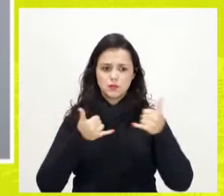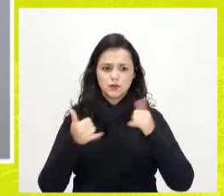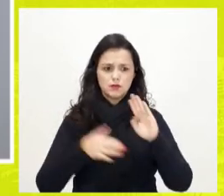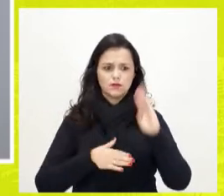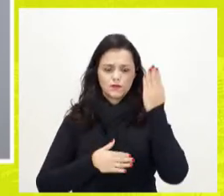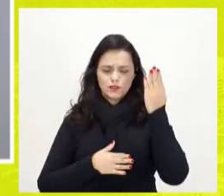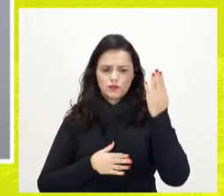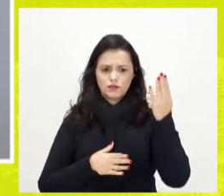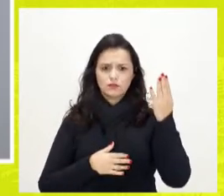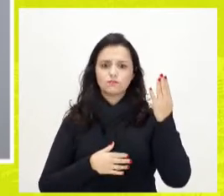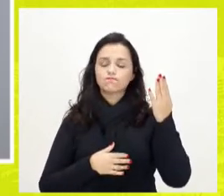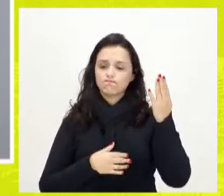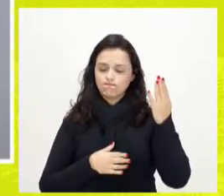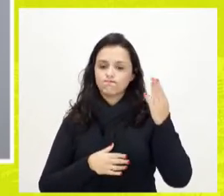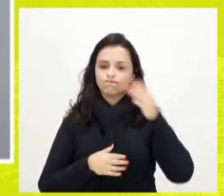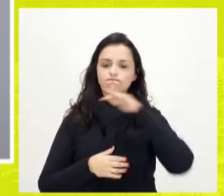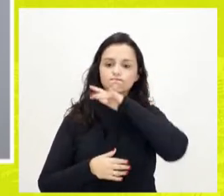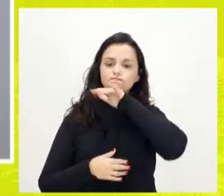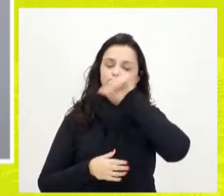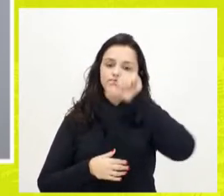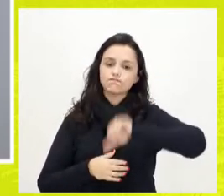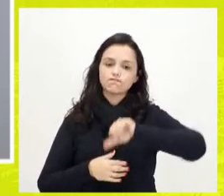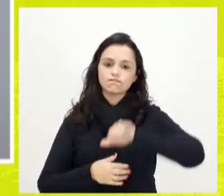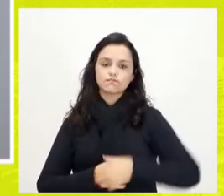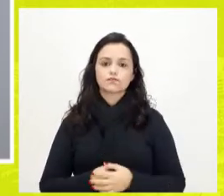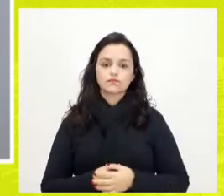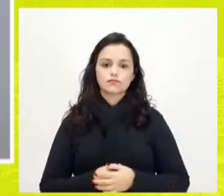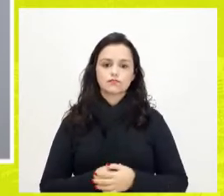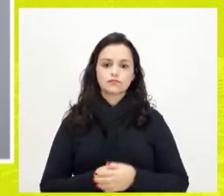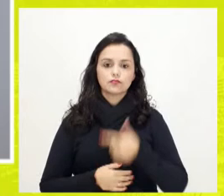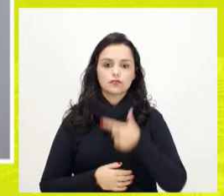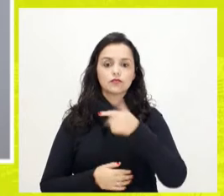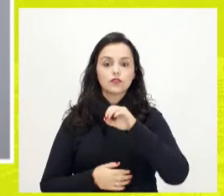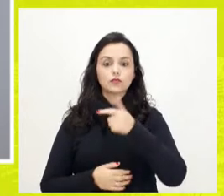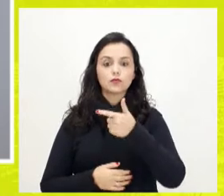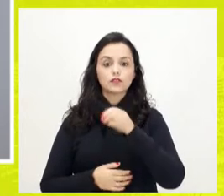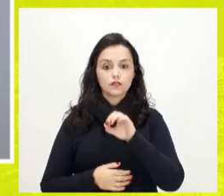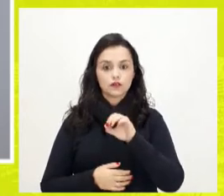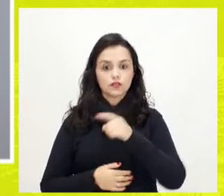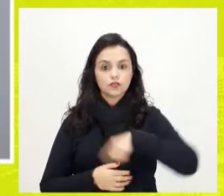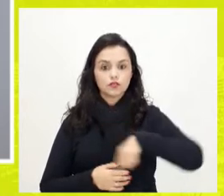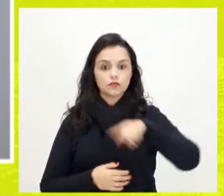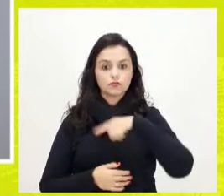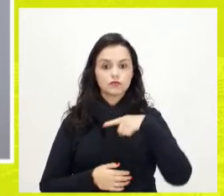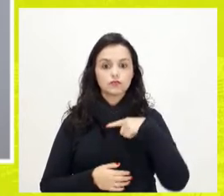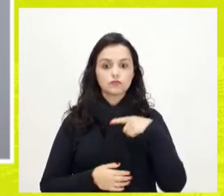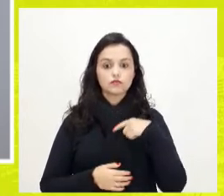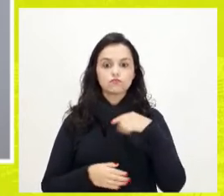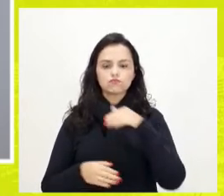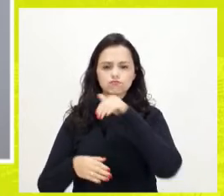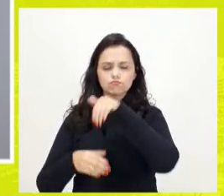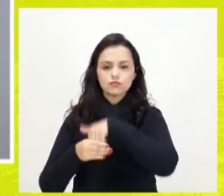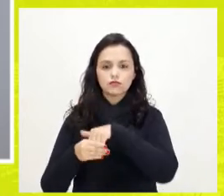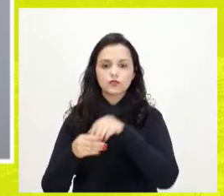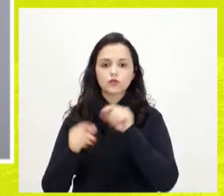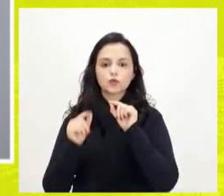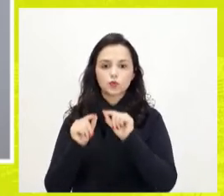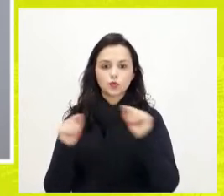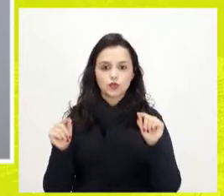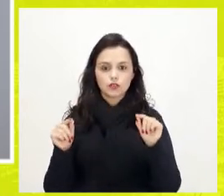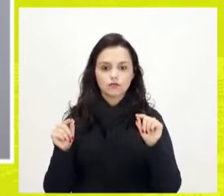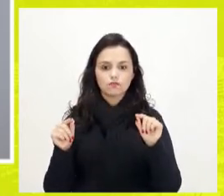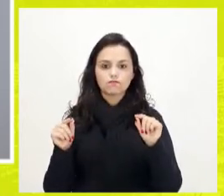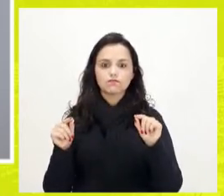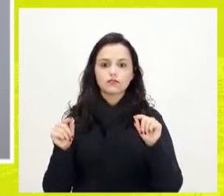by the negative negative effects of misinformation in 2020 we